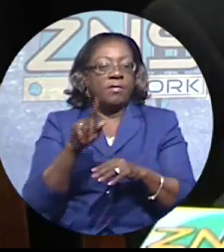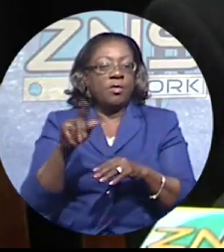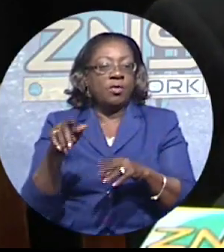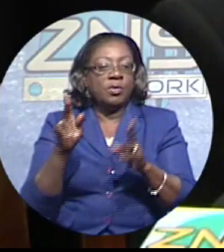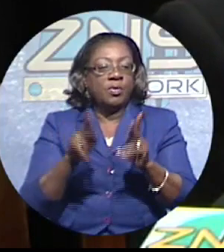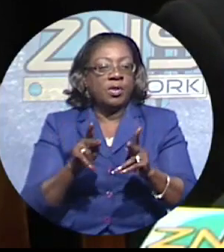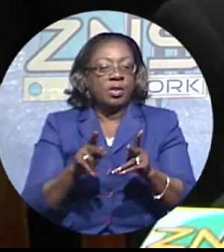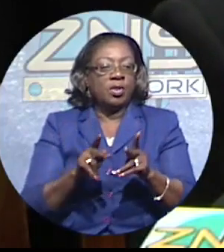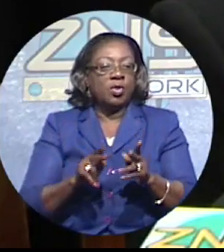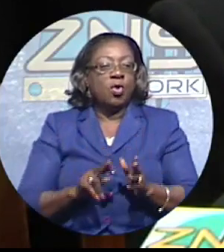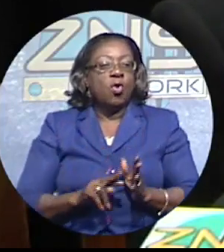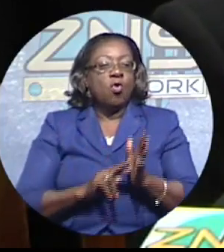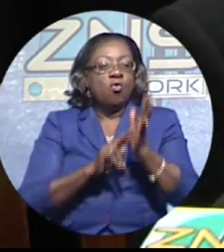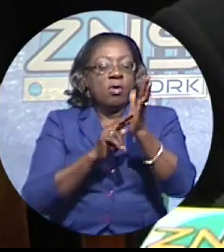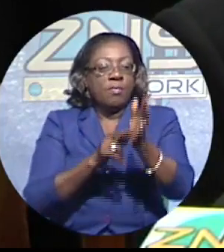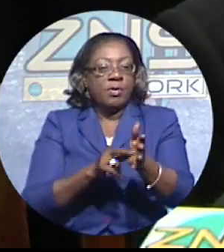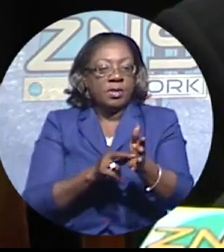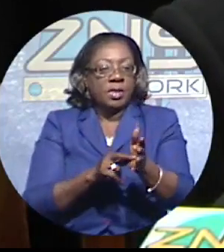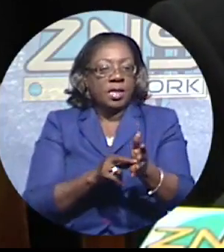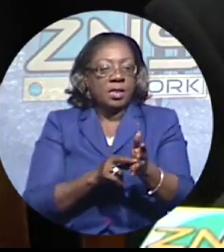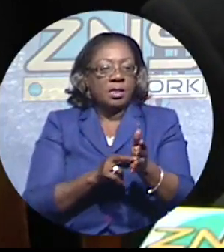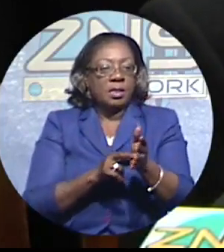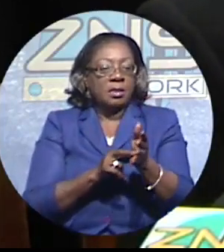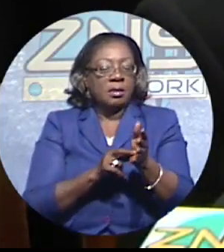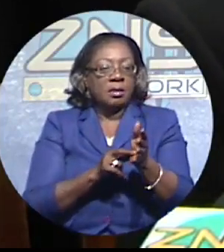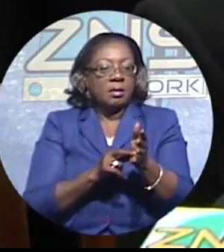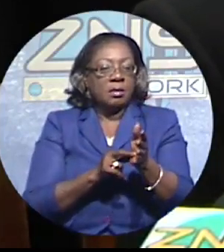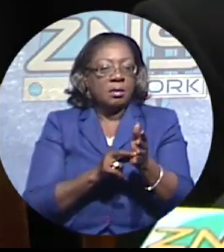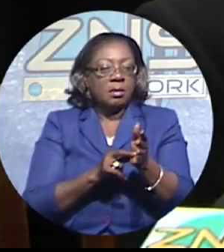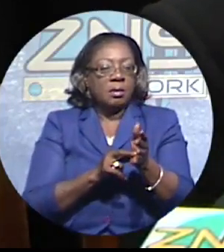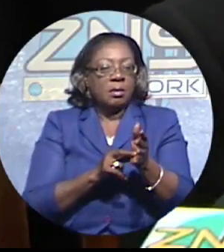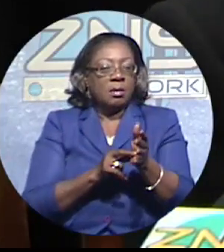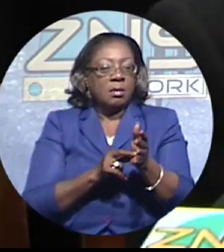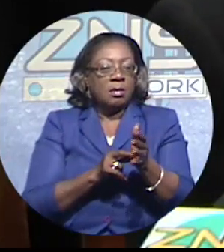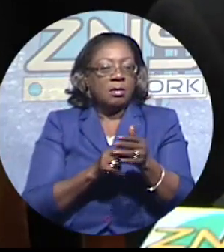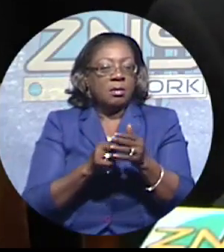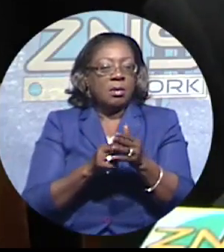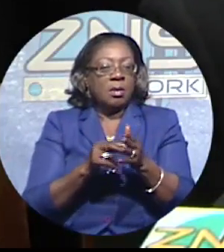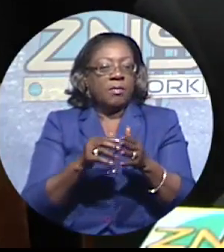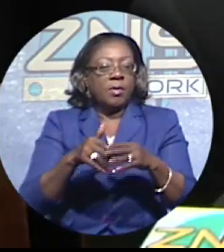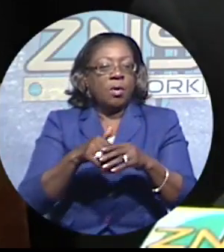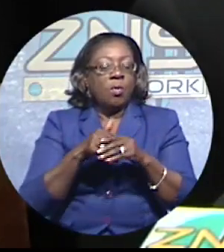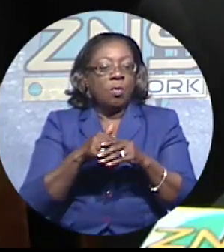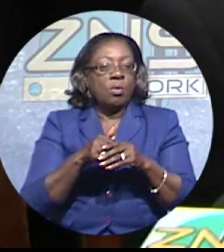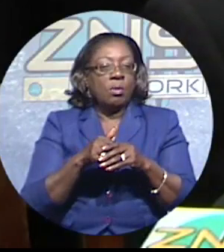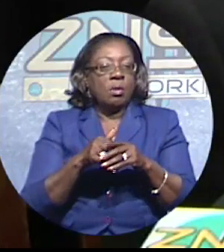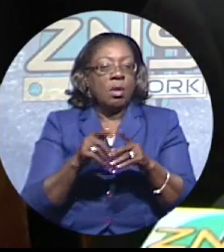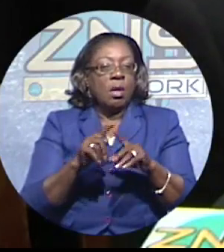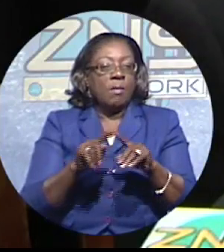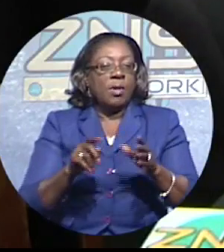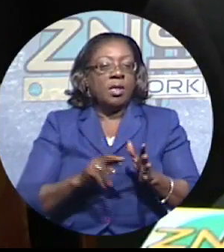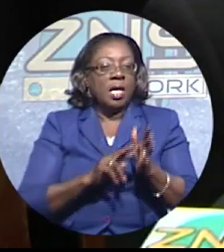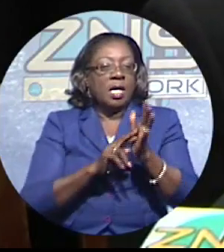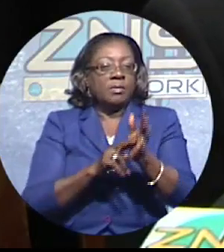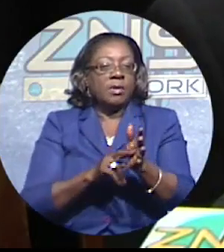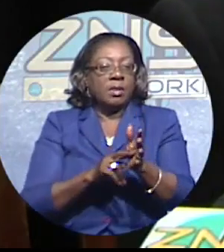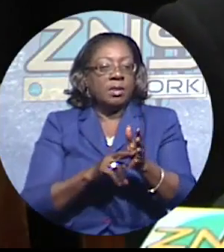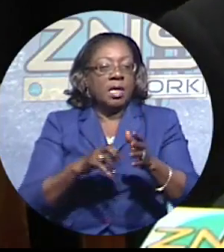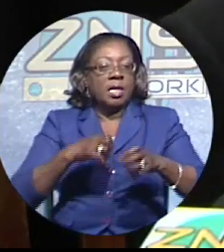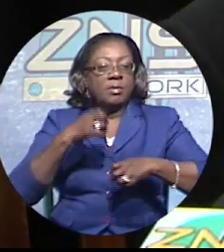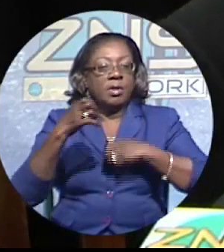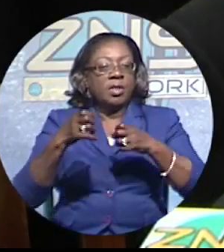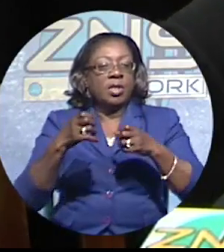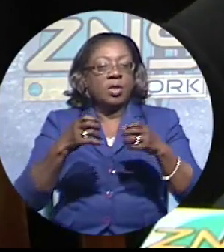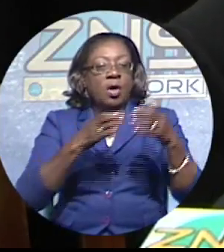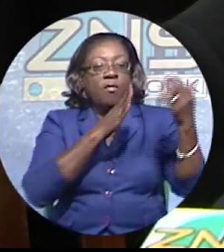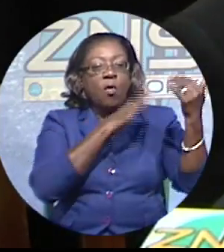persons who represent, who are large in our history, but large not just in their own right, but large because they reflect the aspirations and